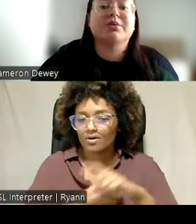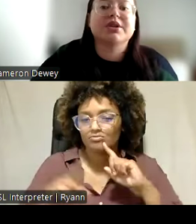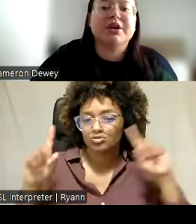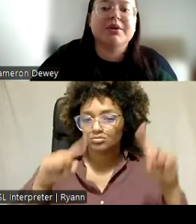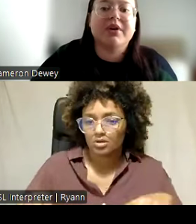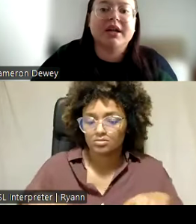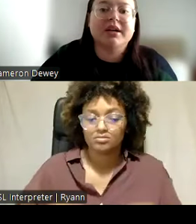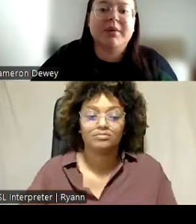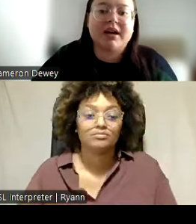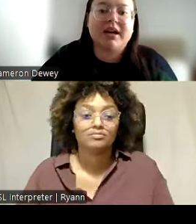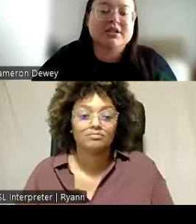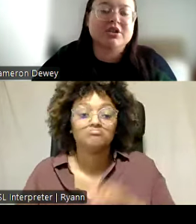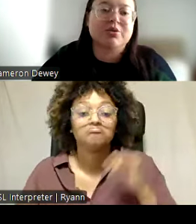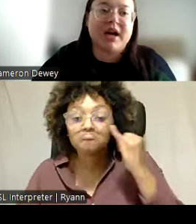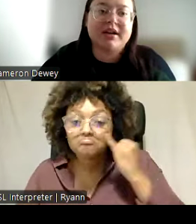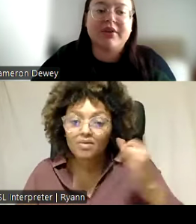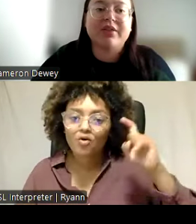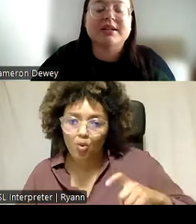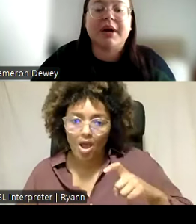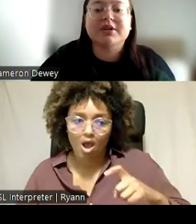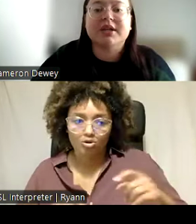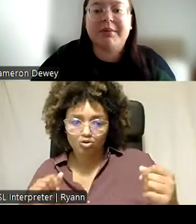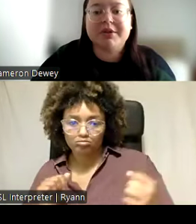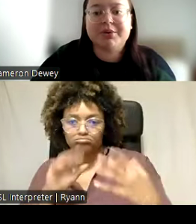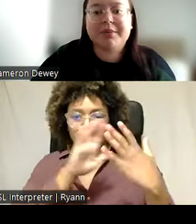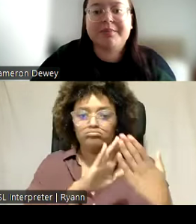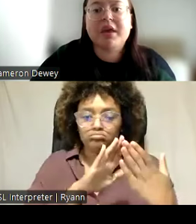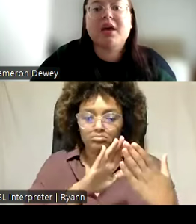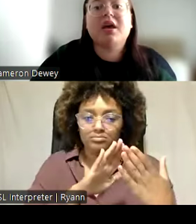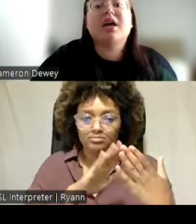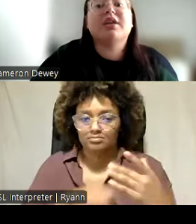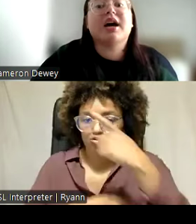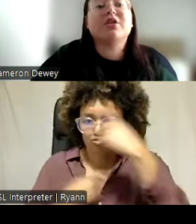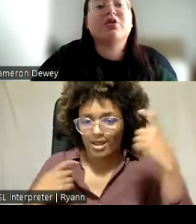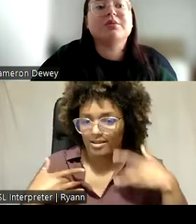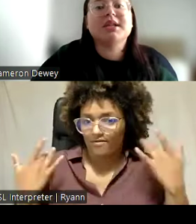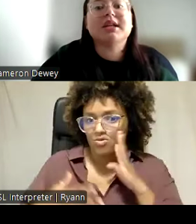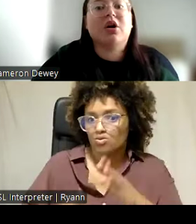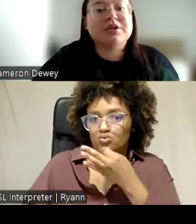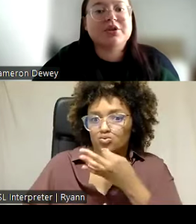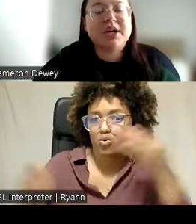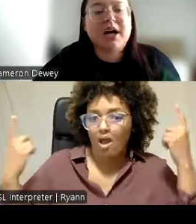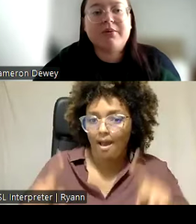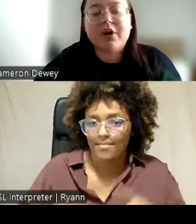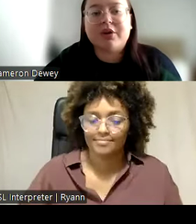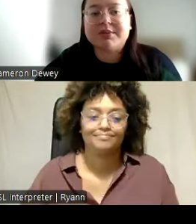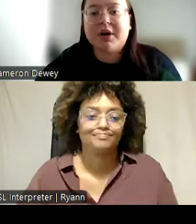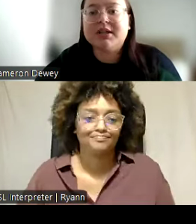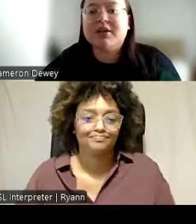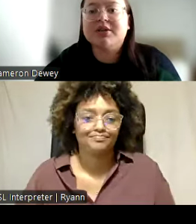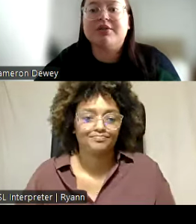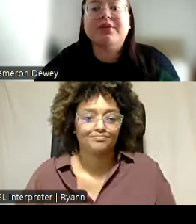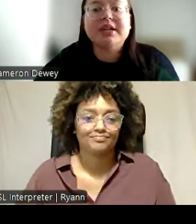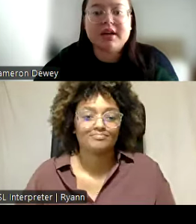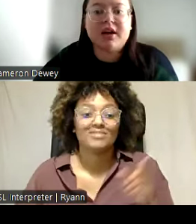body was going to be fighting back against the traumatic event that's about to happen to it. The catecholamines can also be helpful in